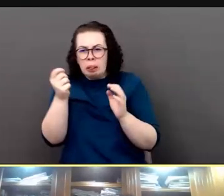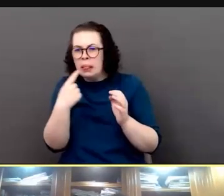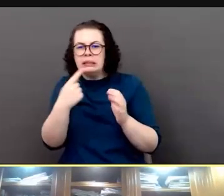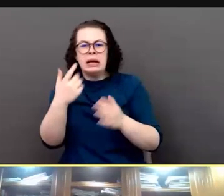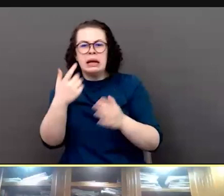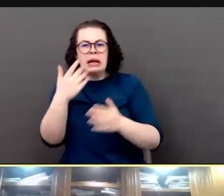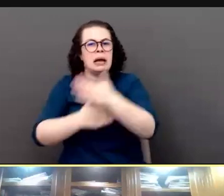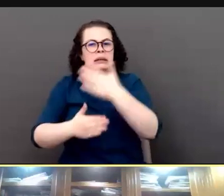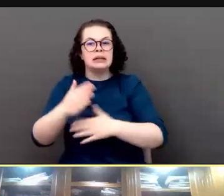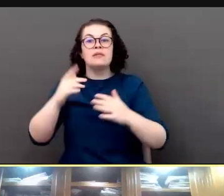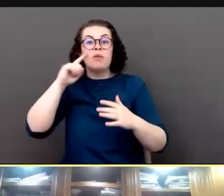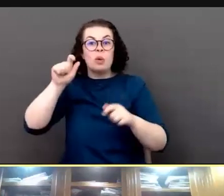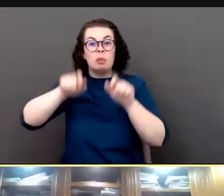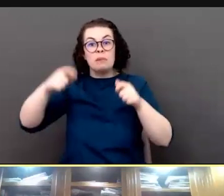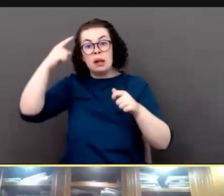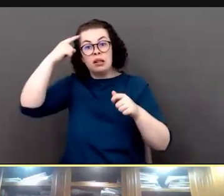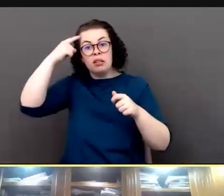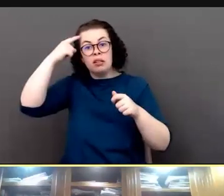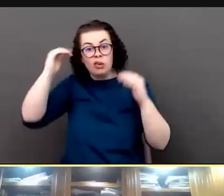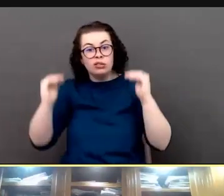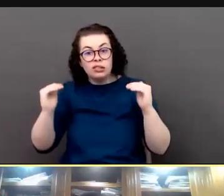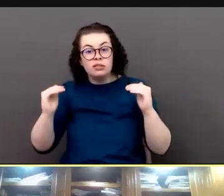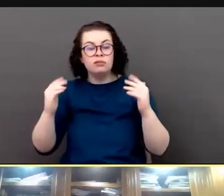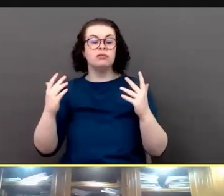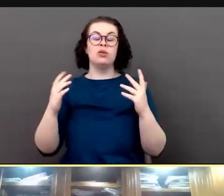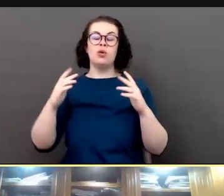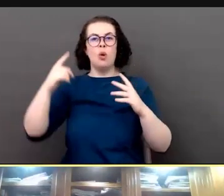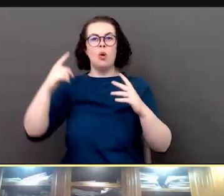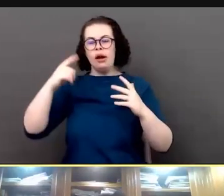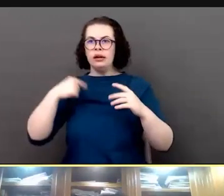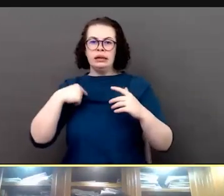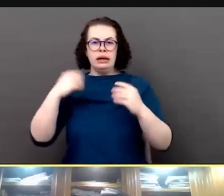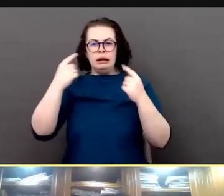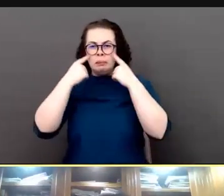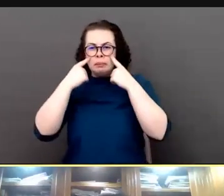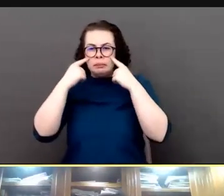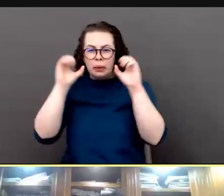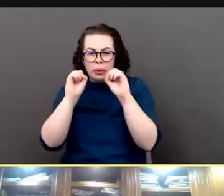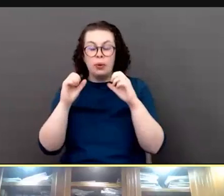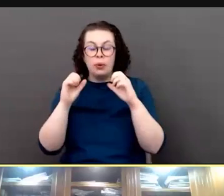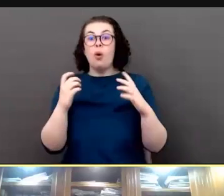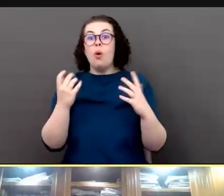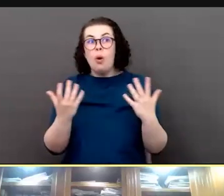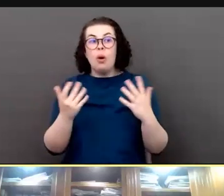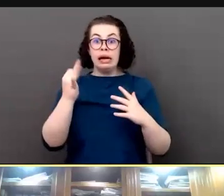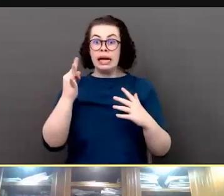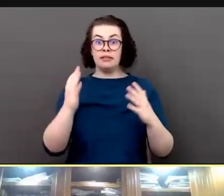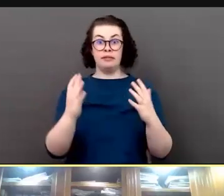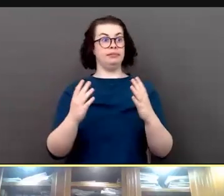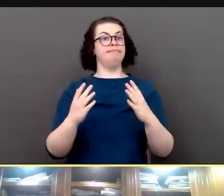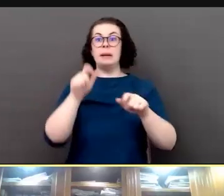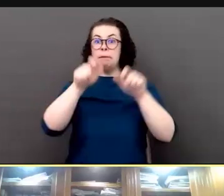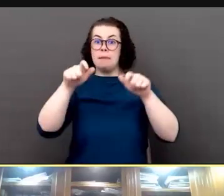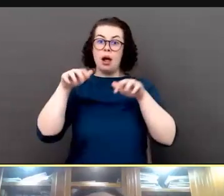or very few address the safety and evacuation routes. So some critical